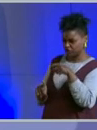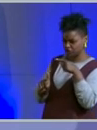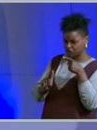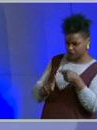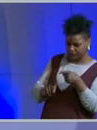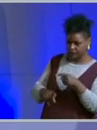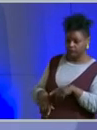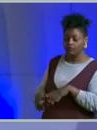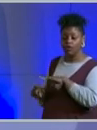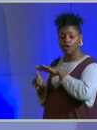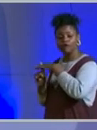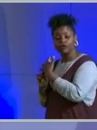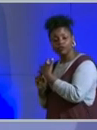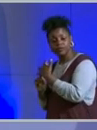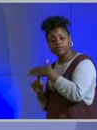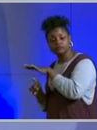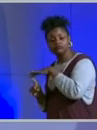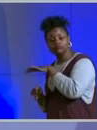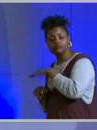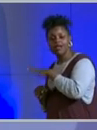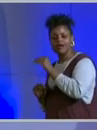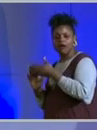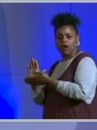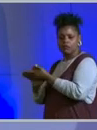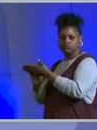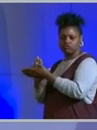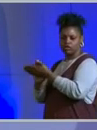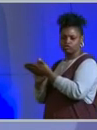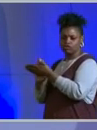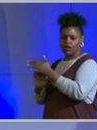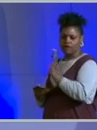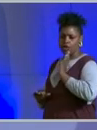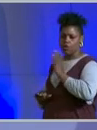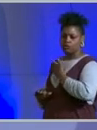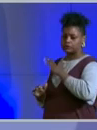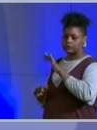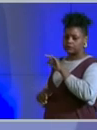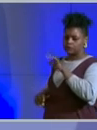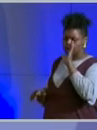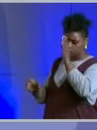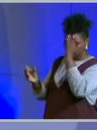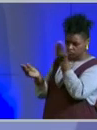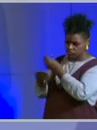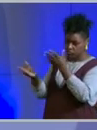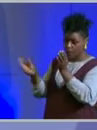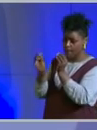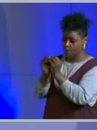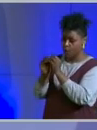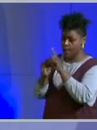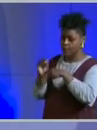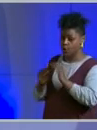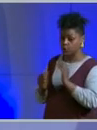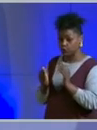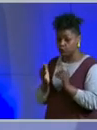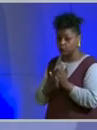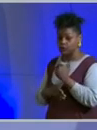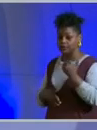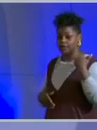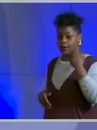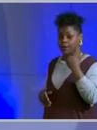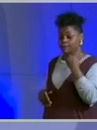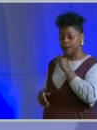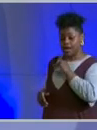environment, and the operations of our city. So we will tell you more about a new deputy mayor for transportation